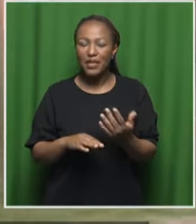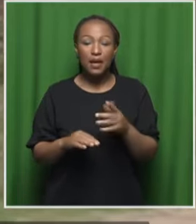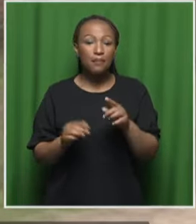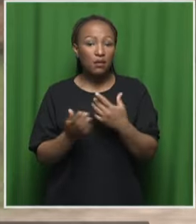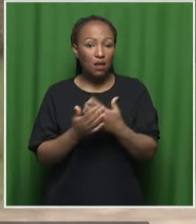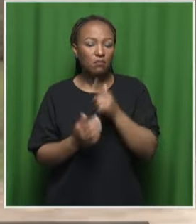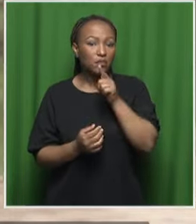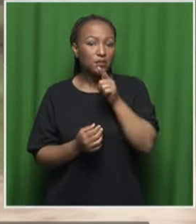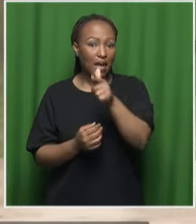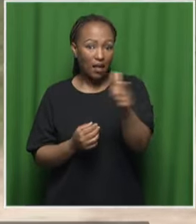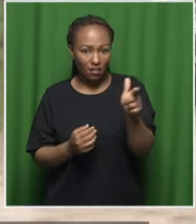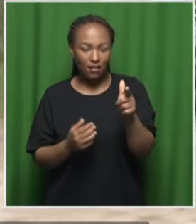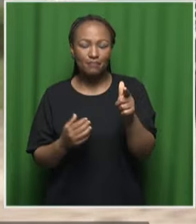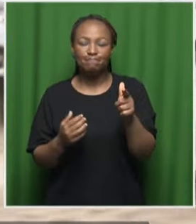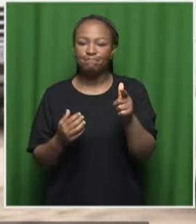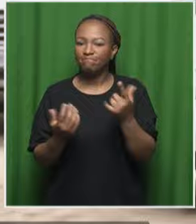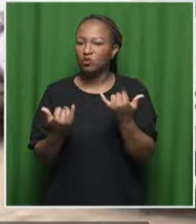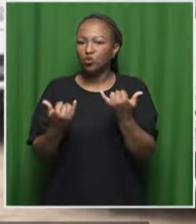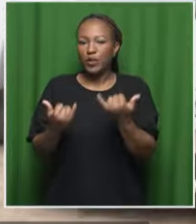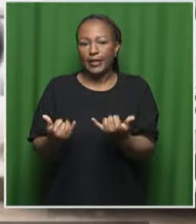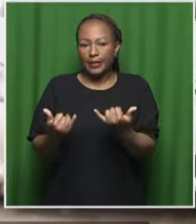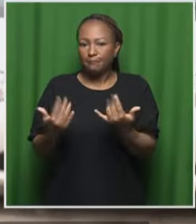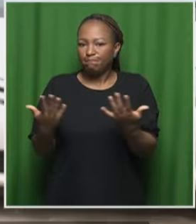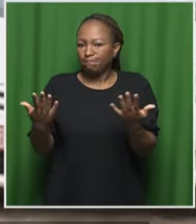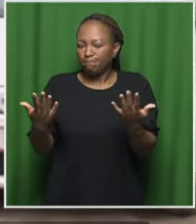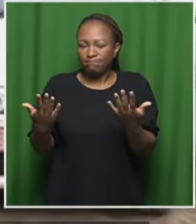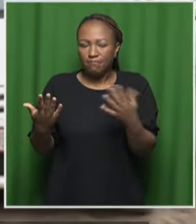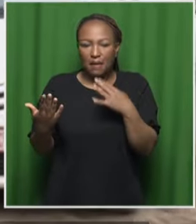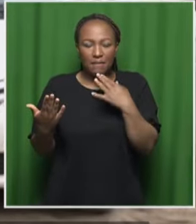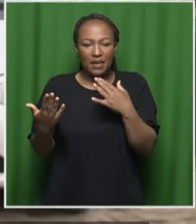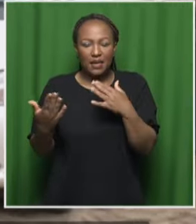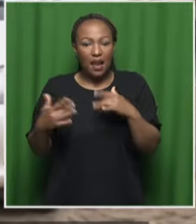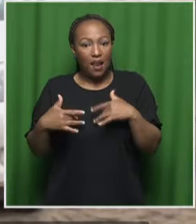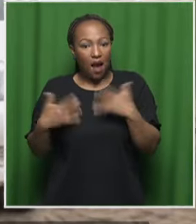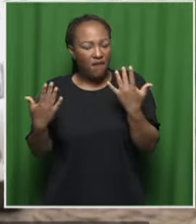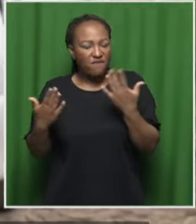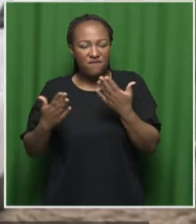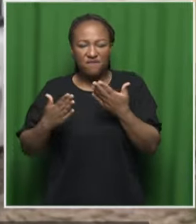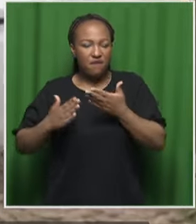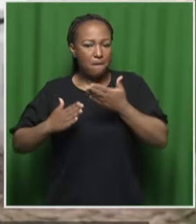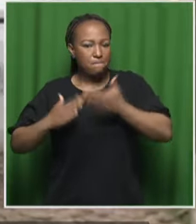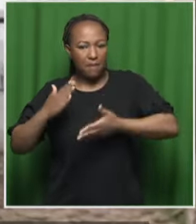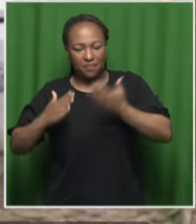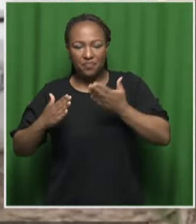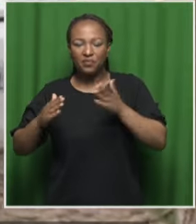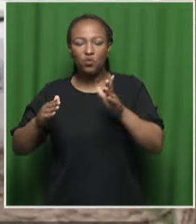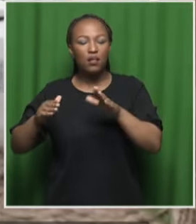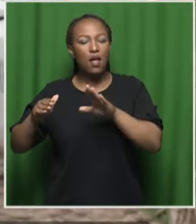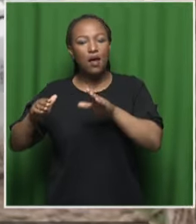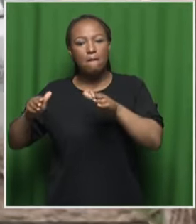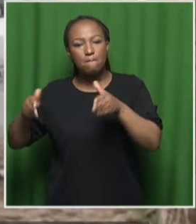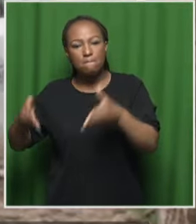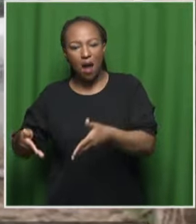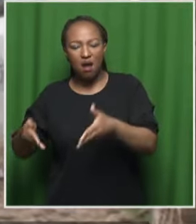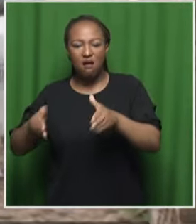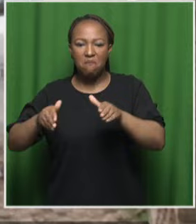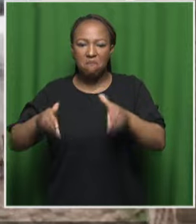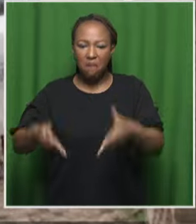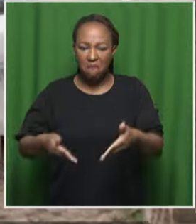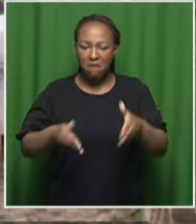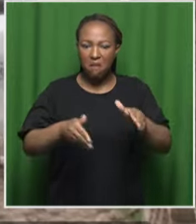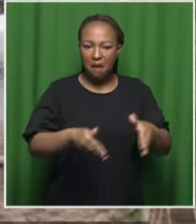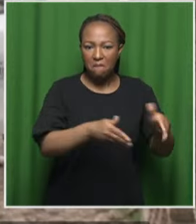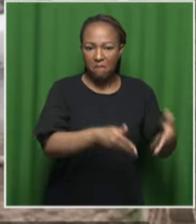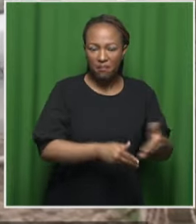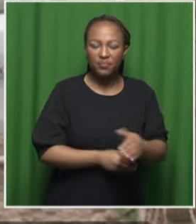today is going to be the end of their life, because we know that they will be buried at